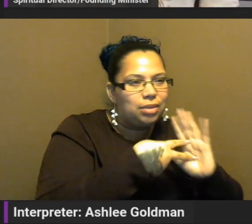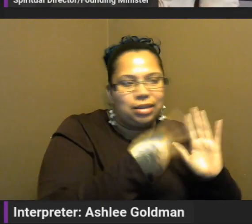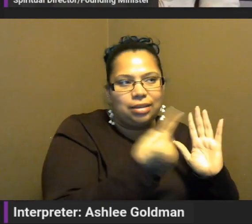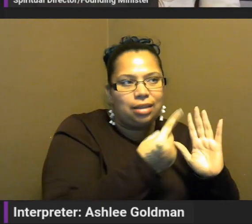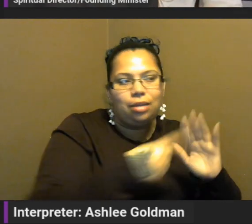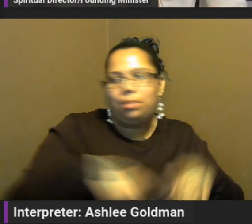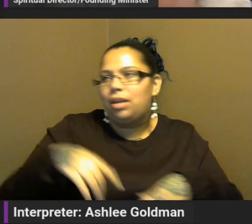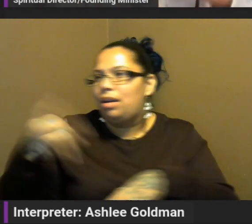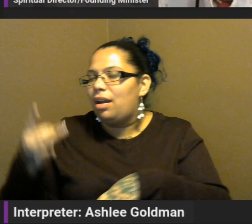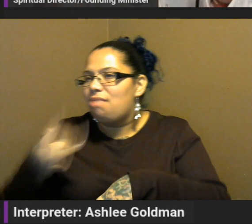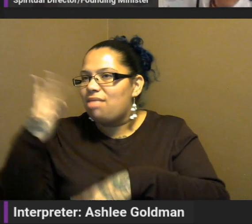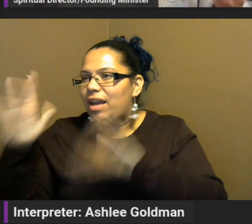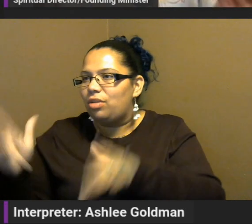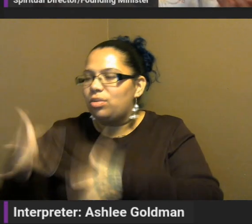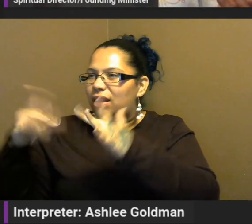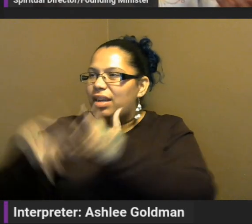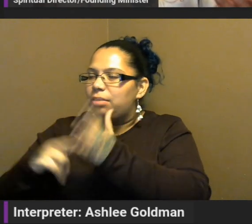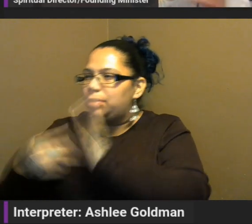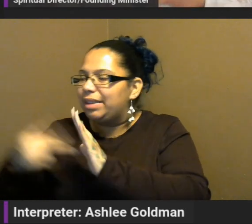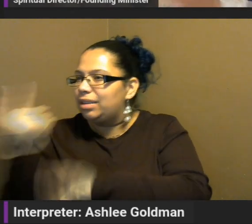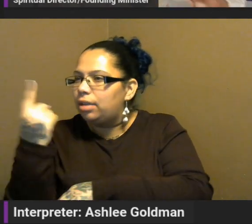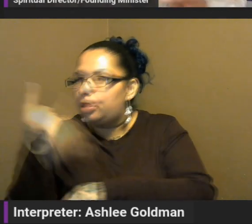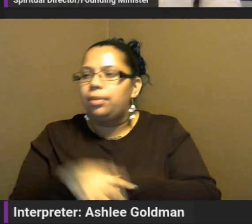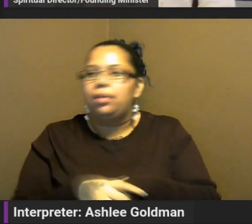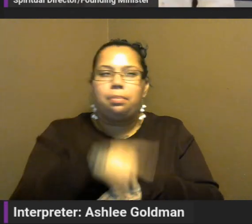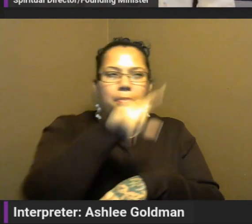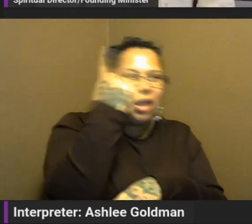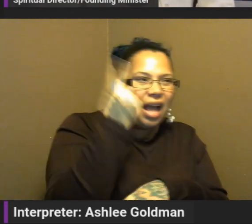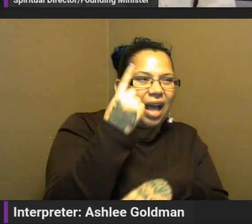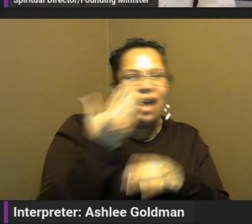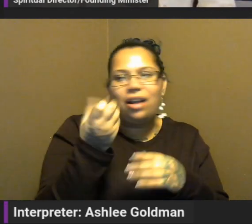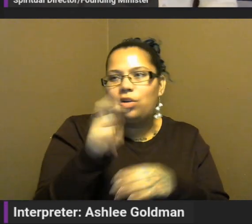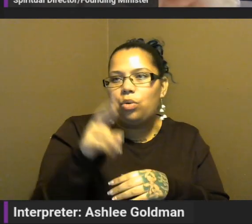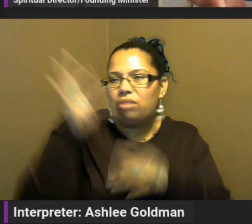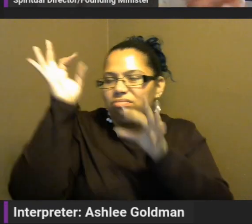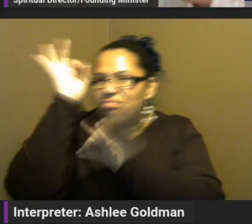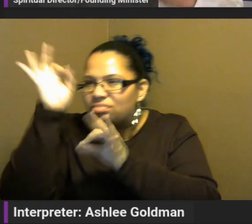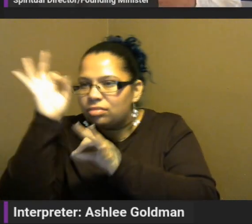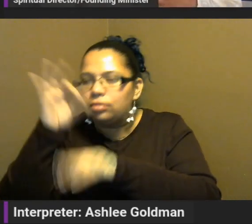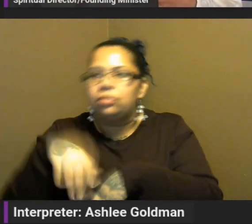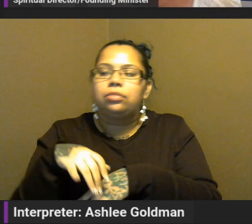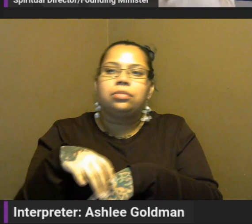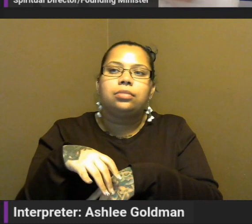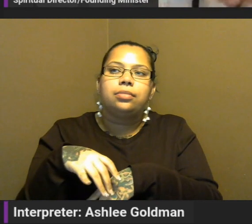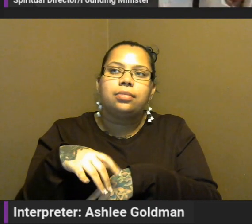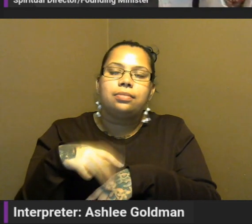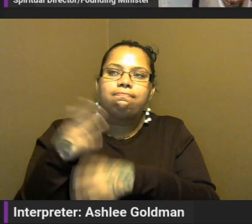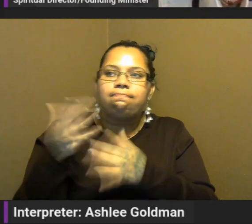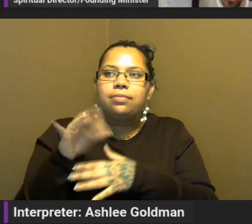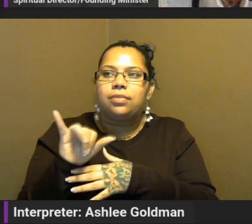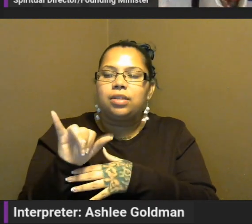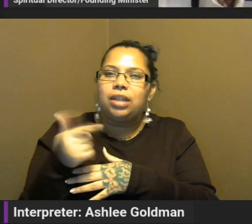blackness is, what ignorance is, etc. Because ignorance, as it said, the lack of enlightenment, well,